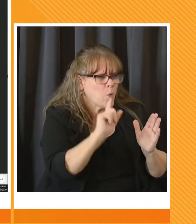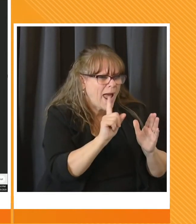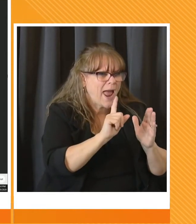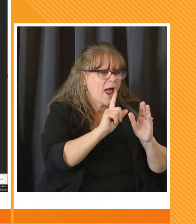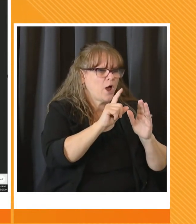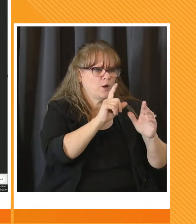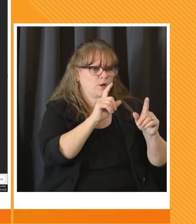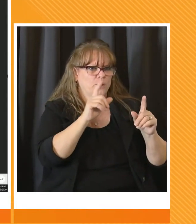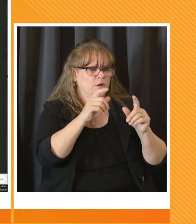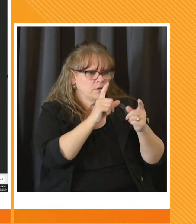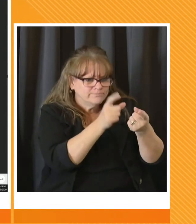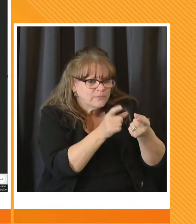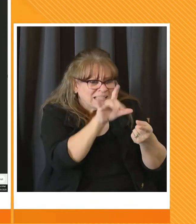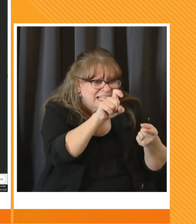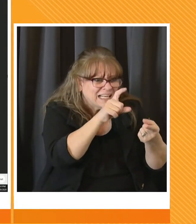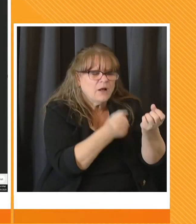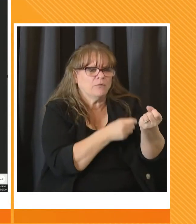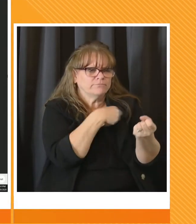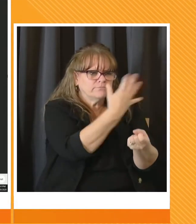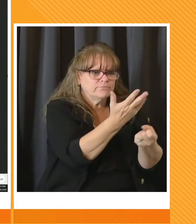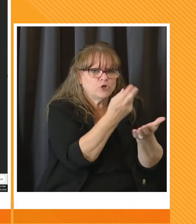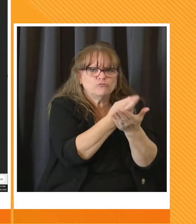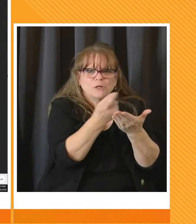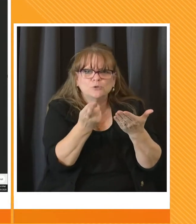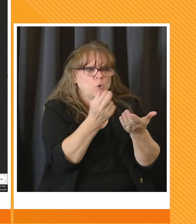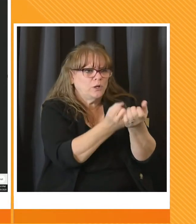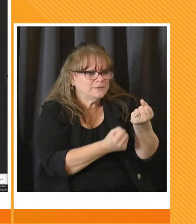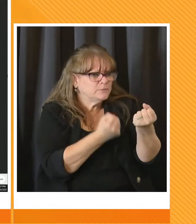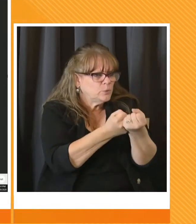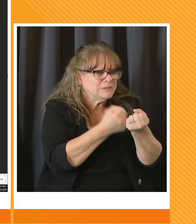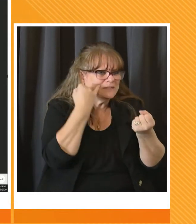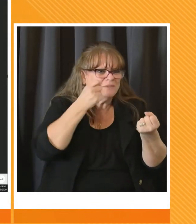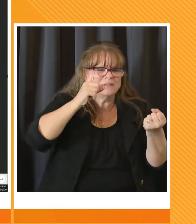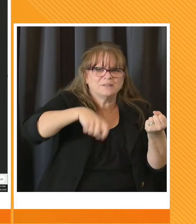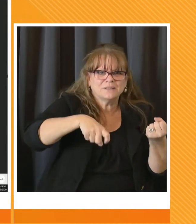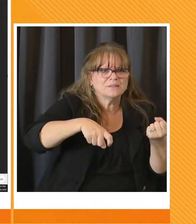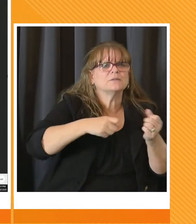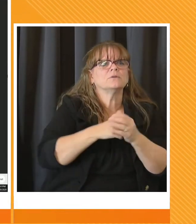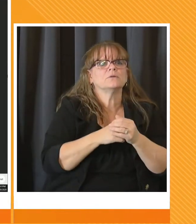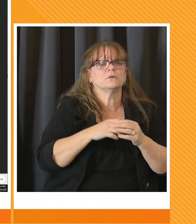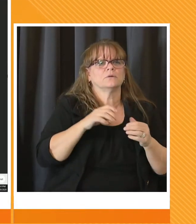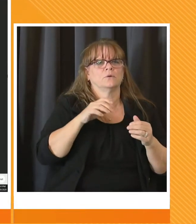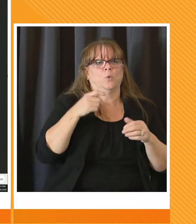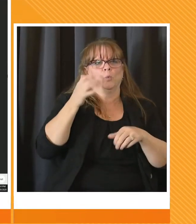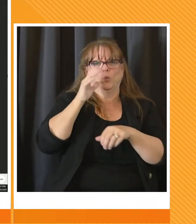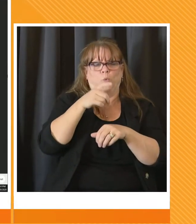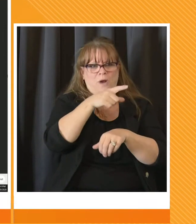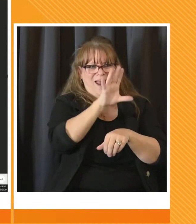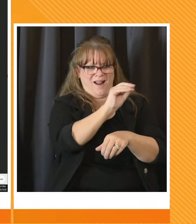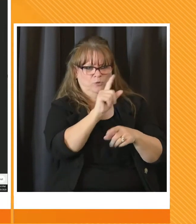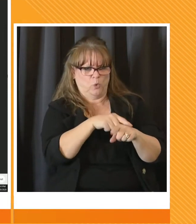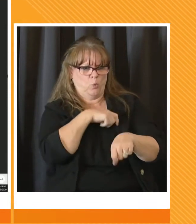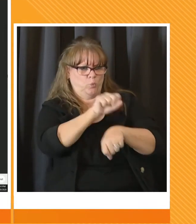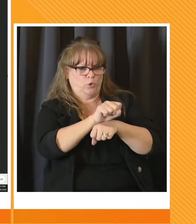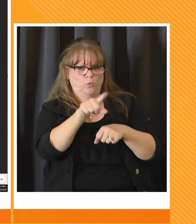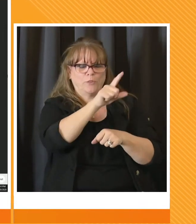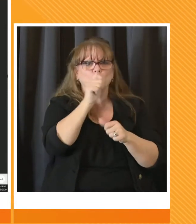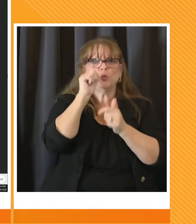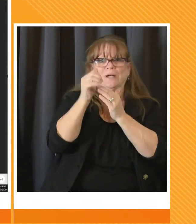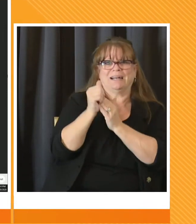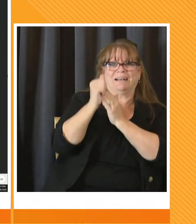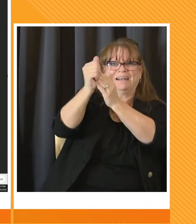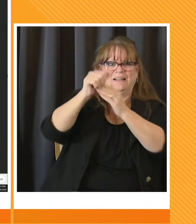up collaborative efforts along with community leadership from public health, local incident command, healthcare